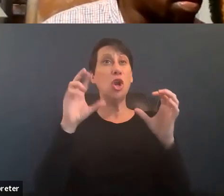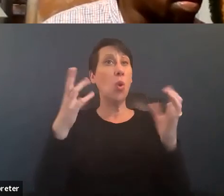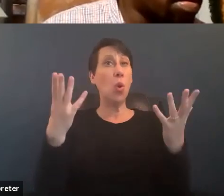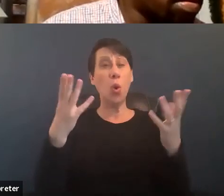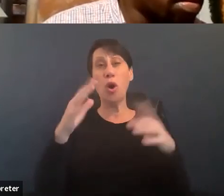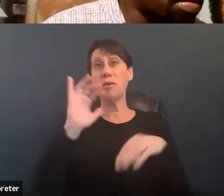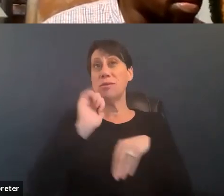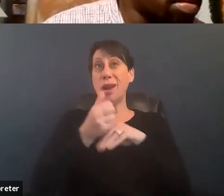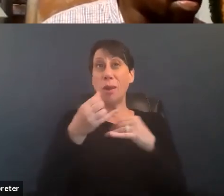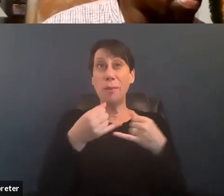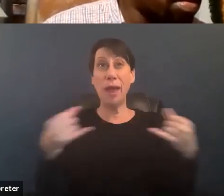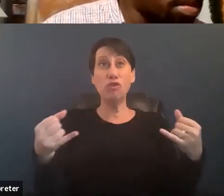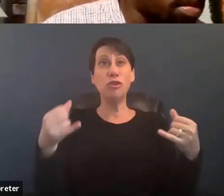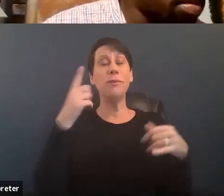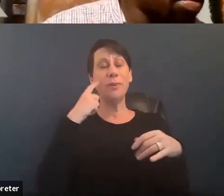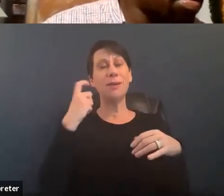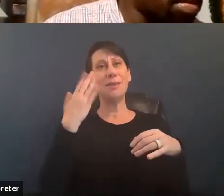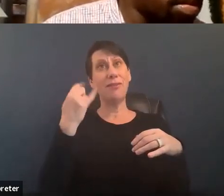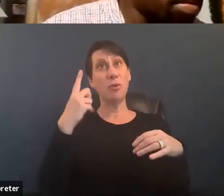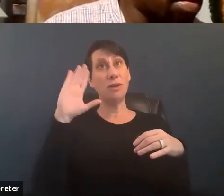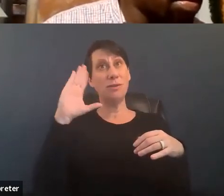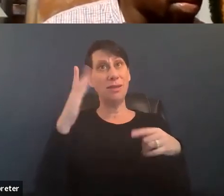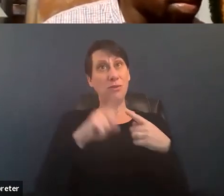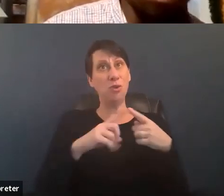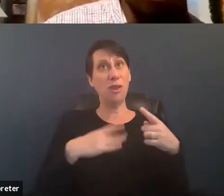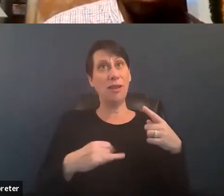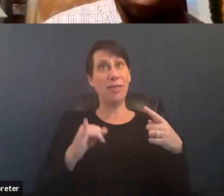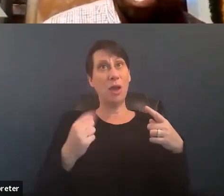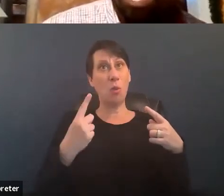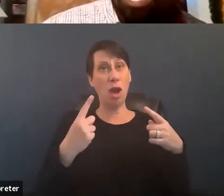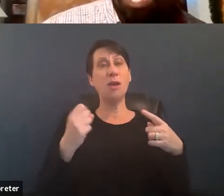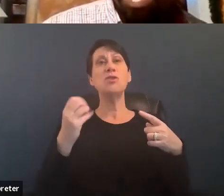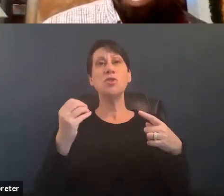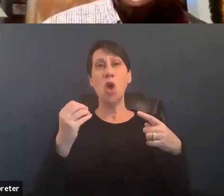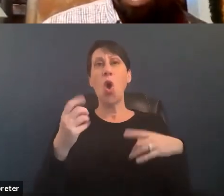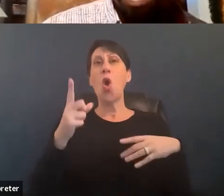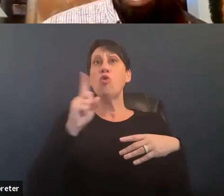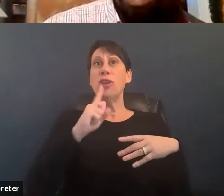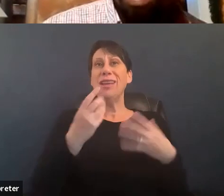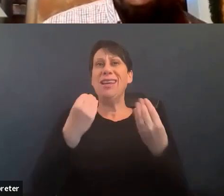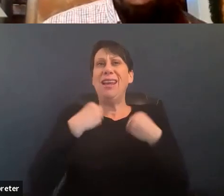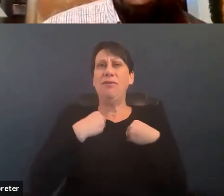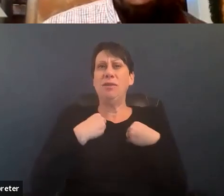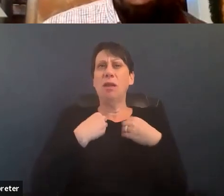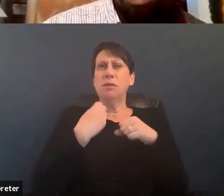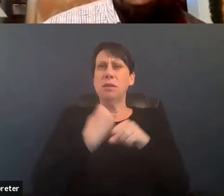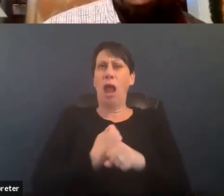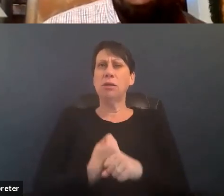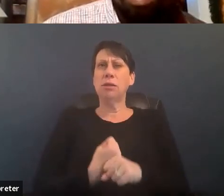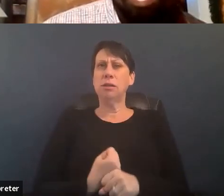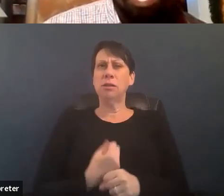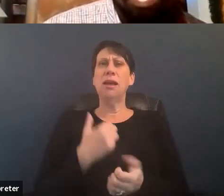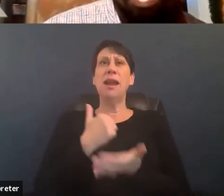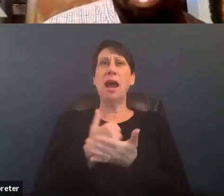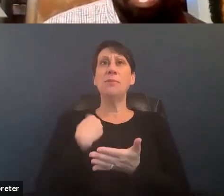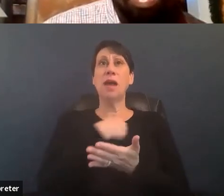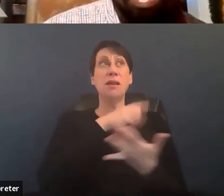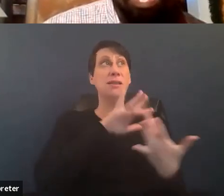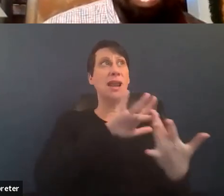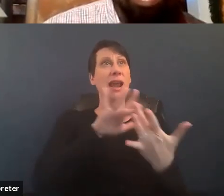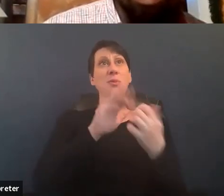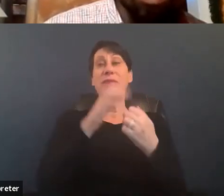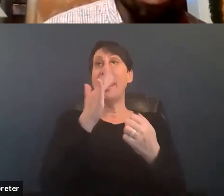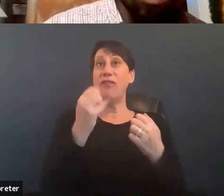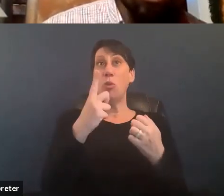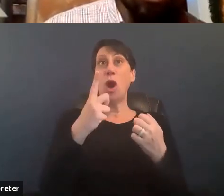setting boundaries? Because everybody seemed to really like that one. So it allows us to connect with everybody anywhere.